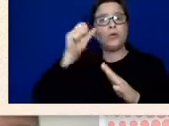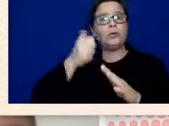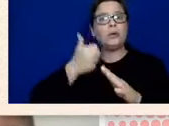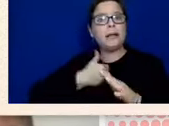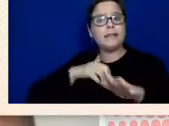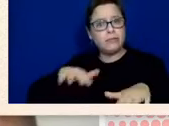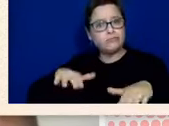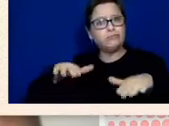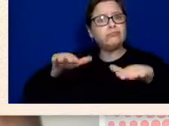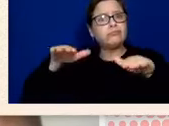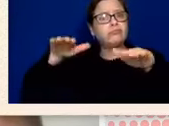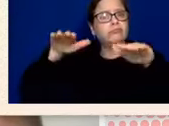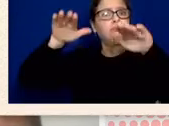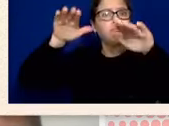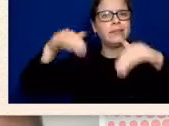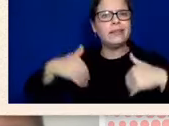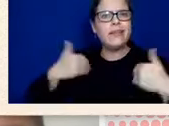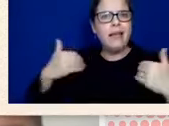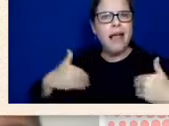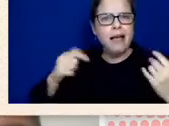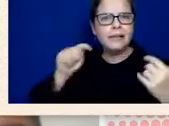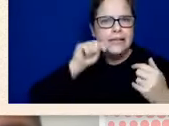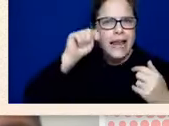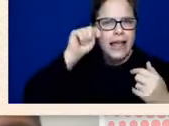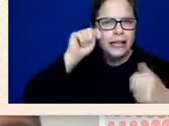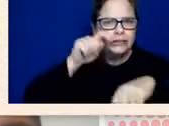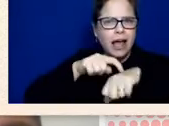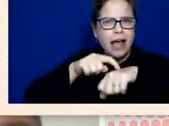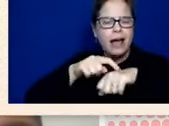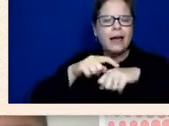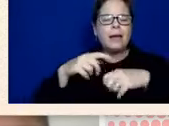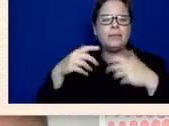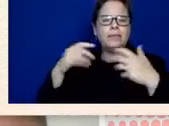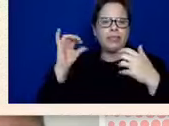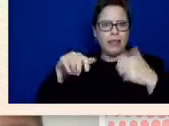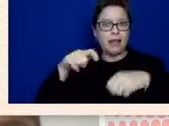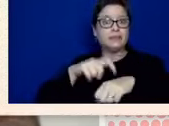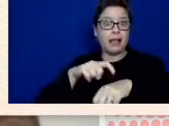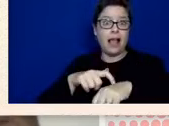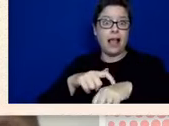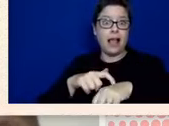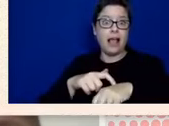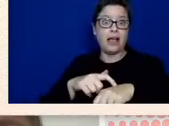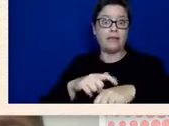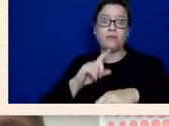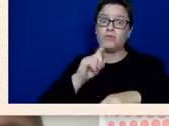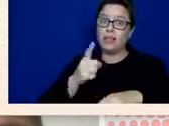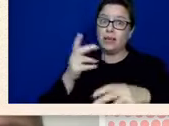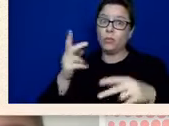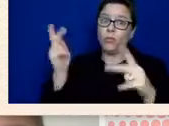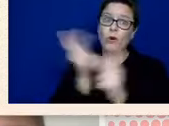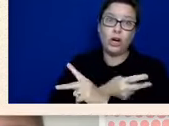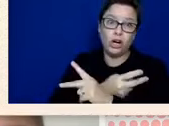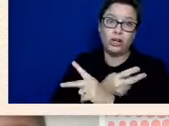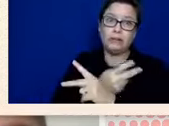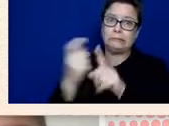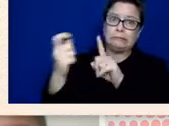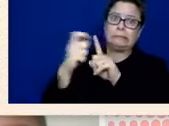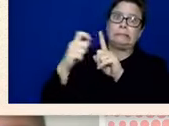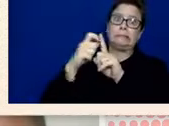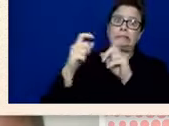that early teenager stage, that's when it kind of progressively got worse. And I started